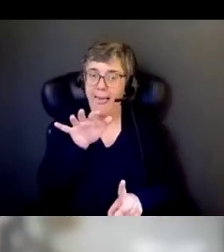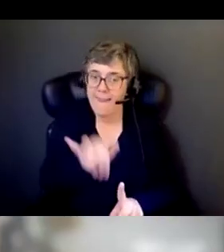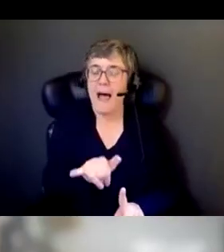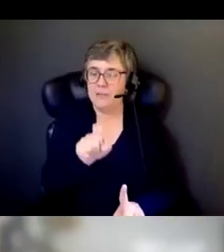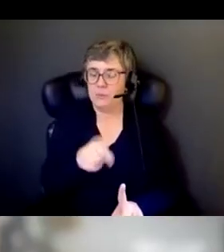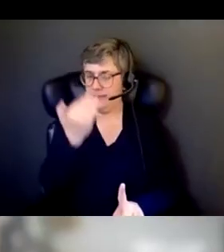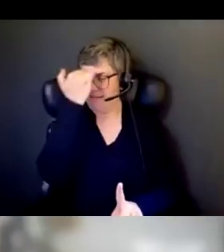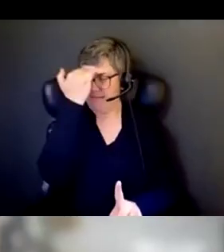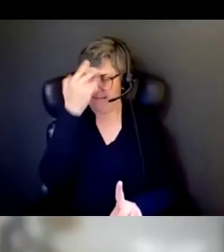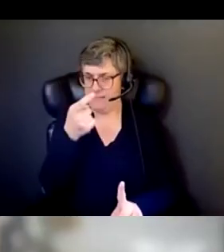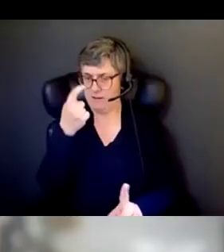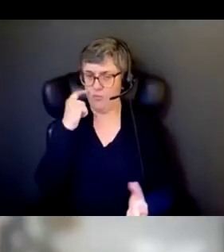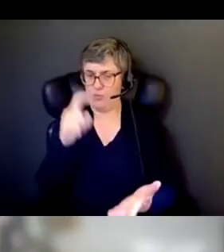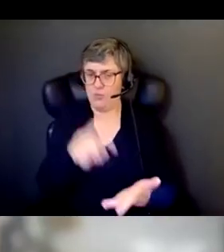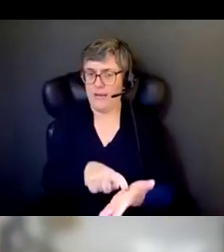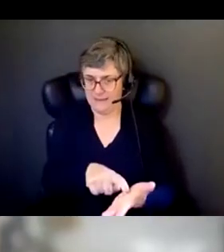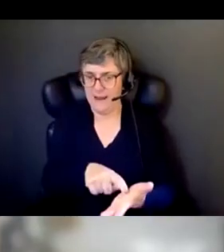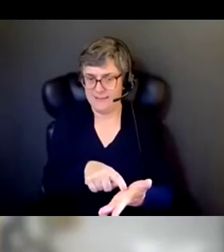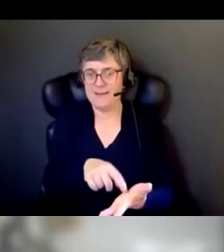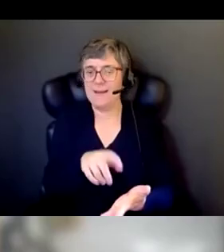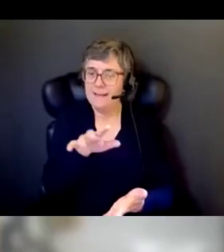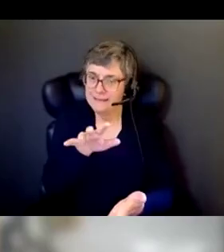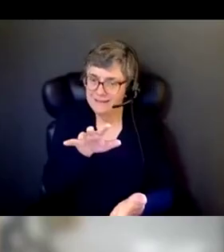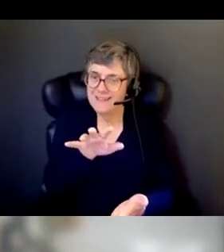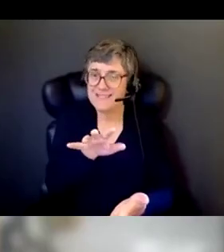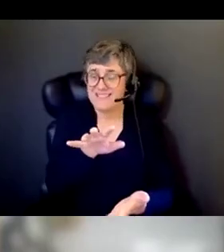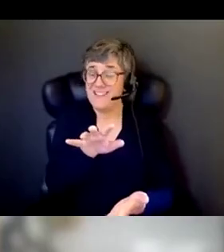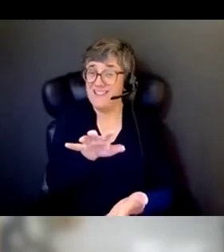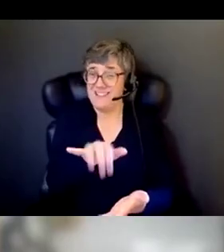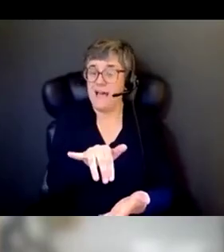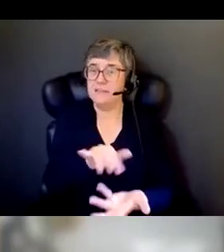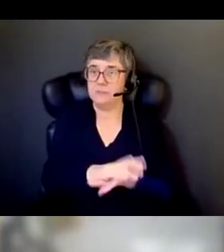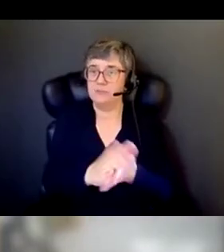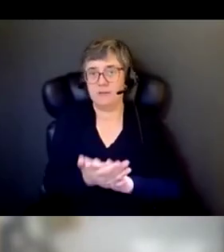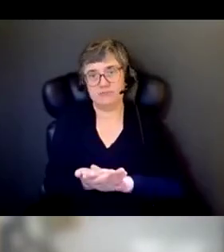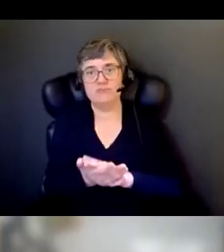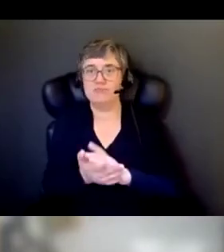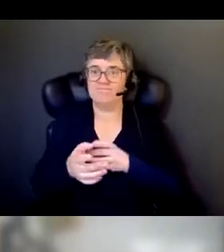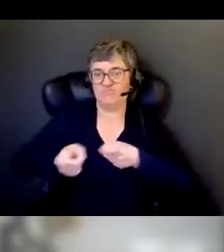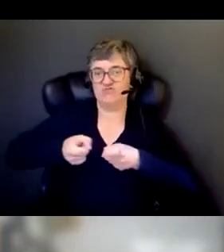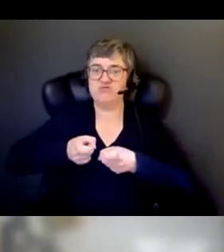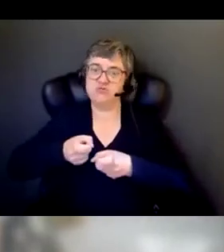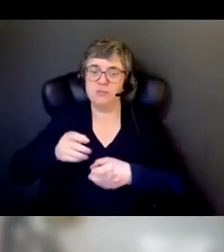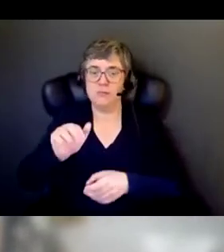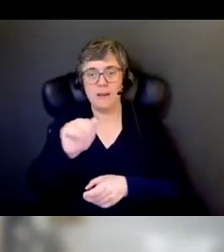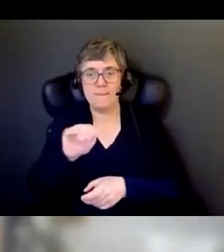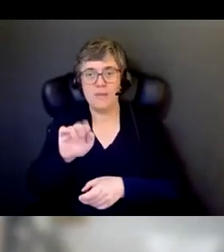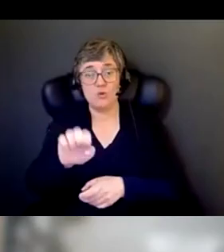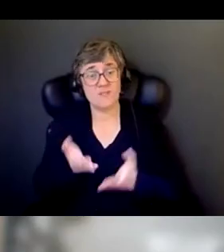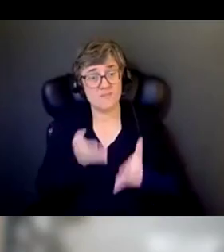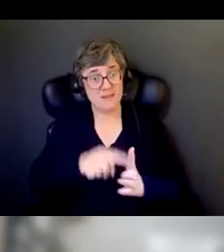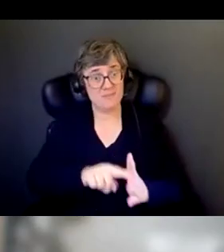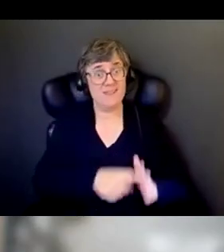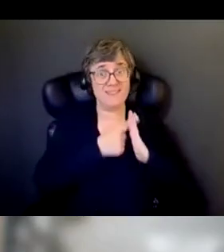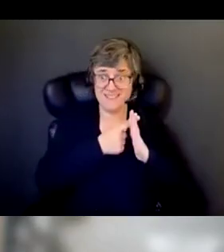control, harmful behavior, and that we may have caregivers who started with the best of intentions and who move into other areas